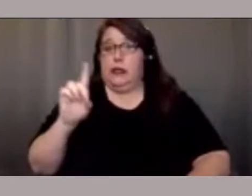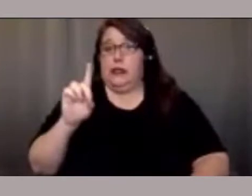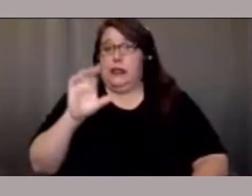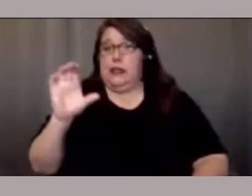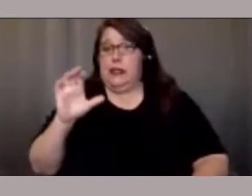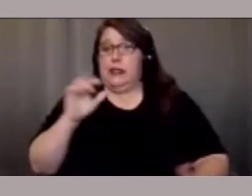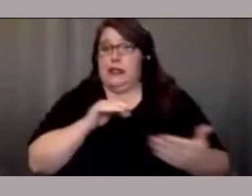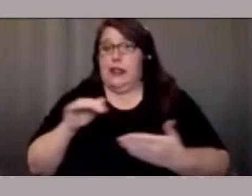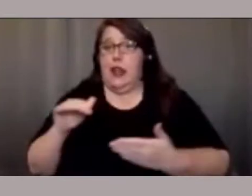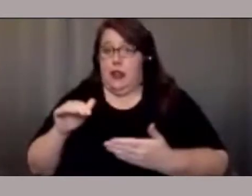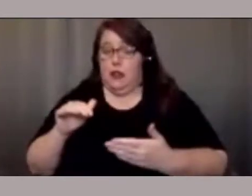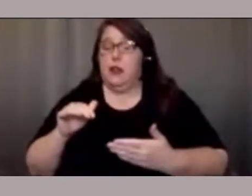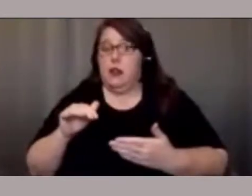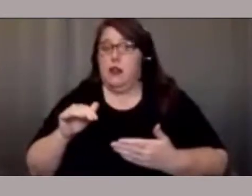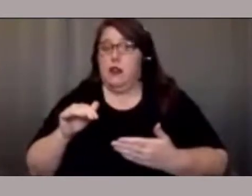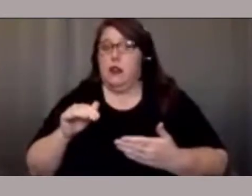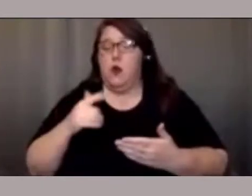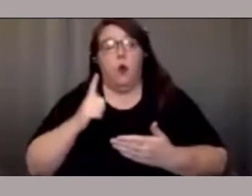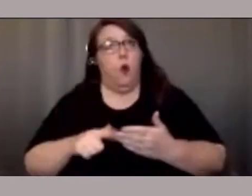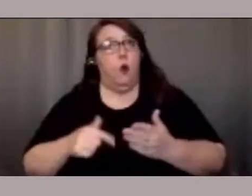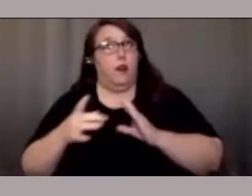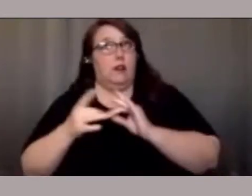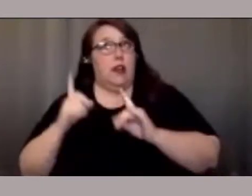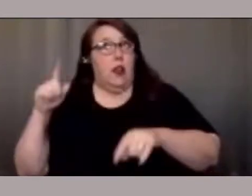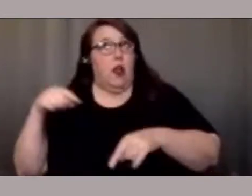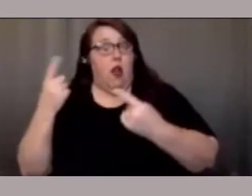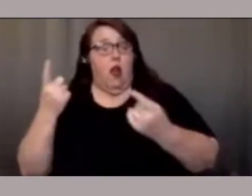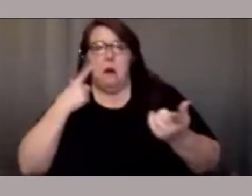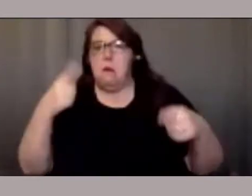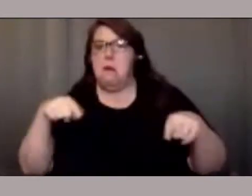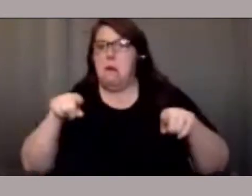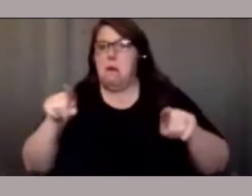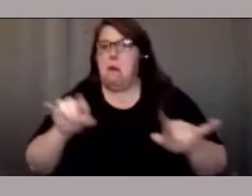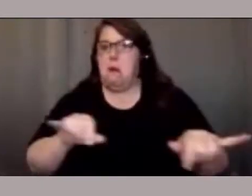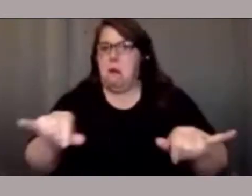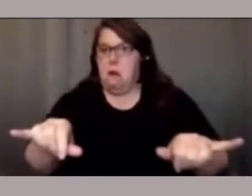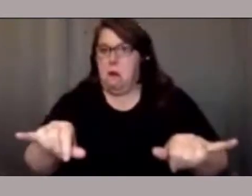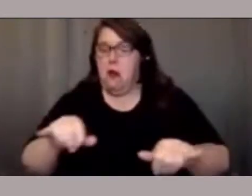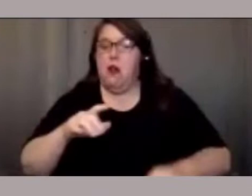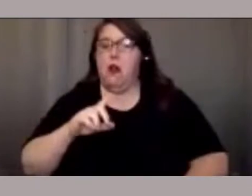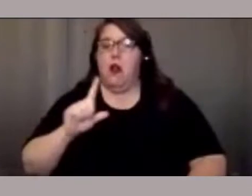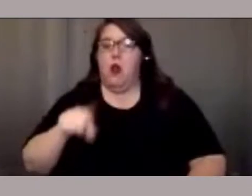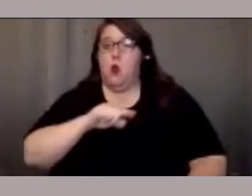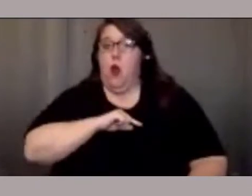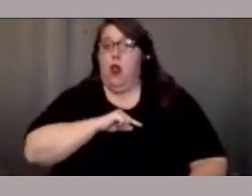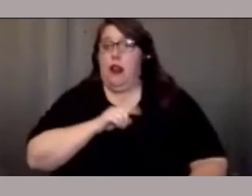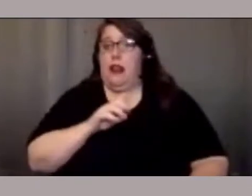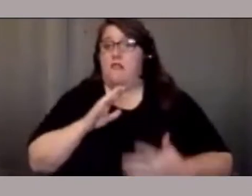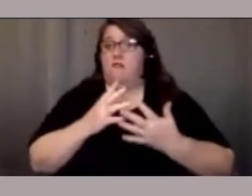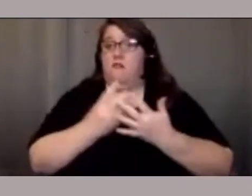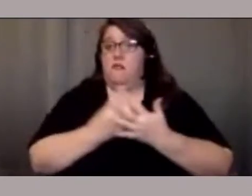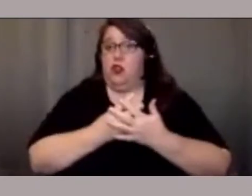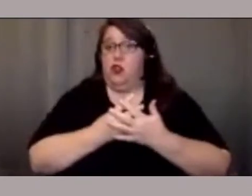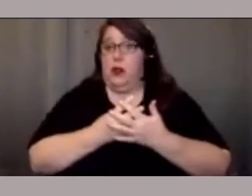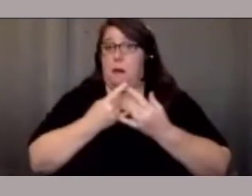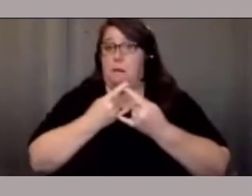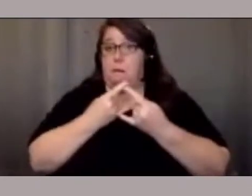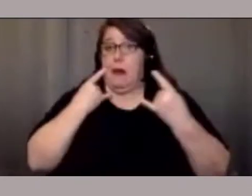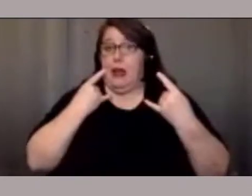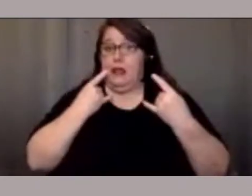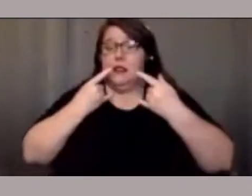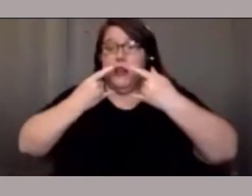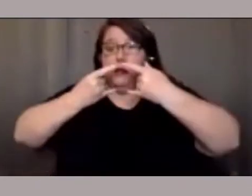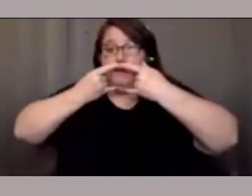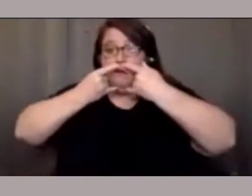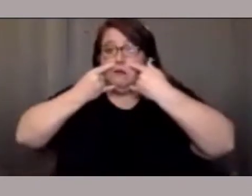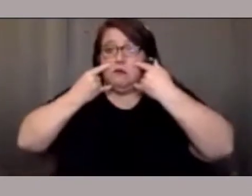study align with what we've been saying, which is that a quality filtering mask that is well fitted will